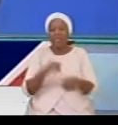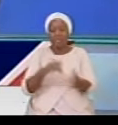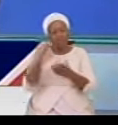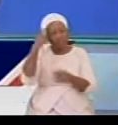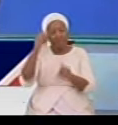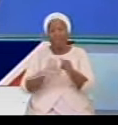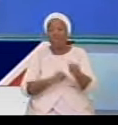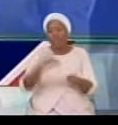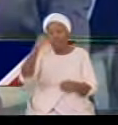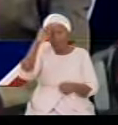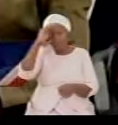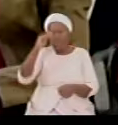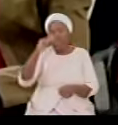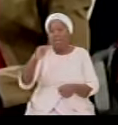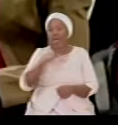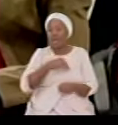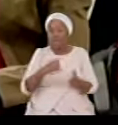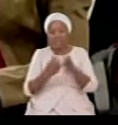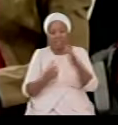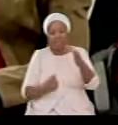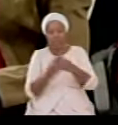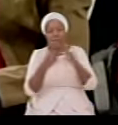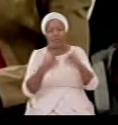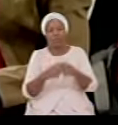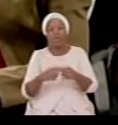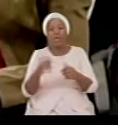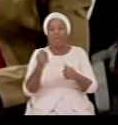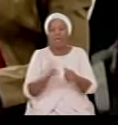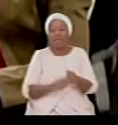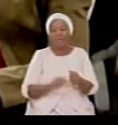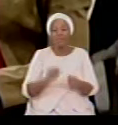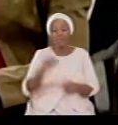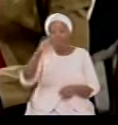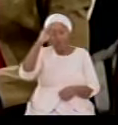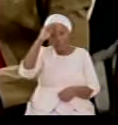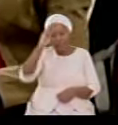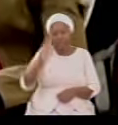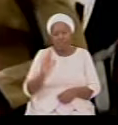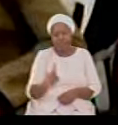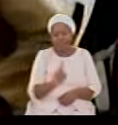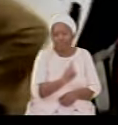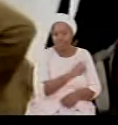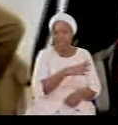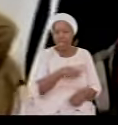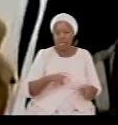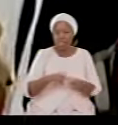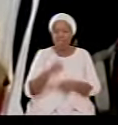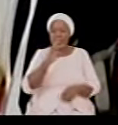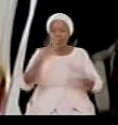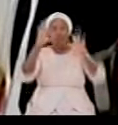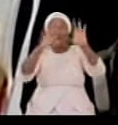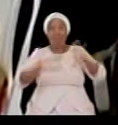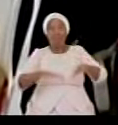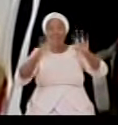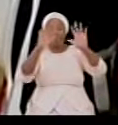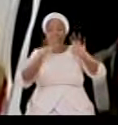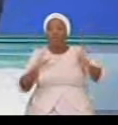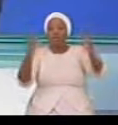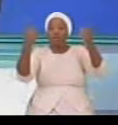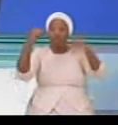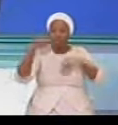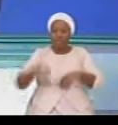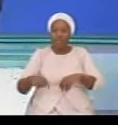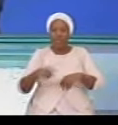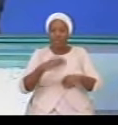men. When the rainy season begins, as the rain appears and begins to fall, it